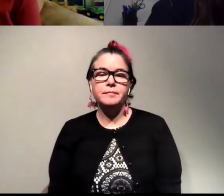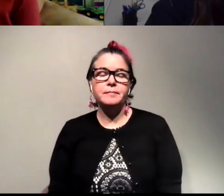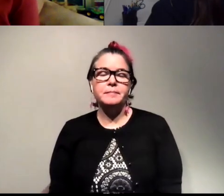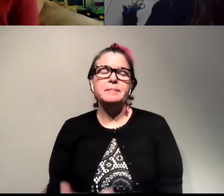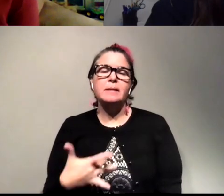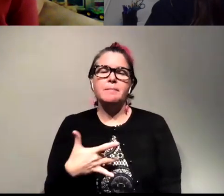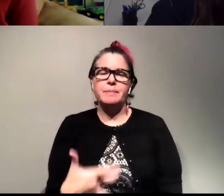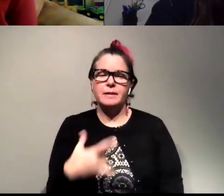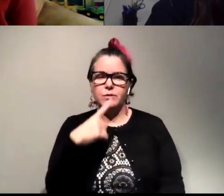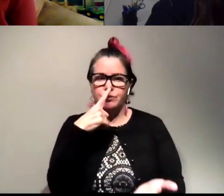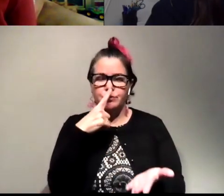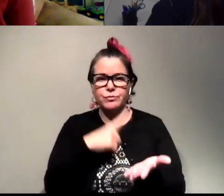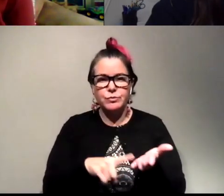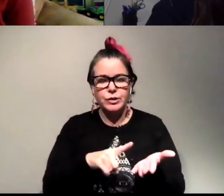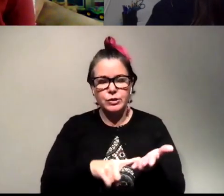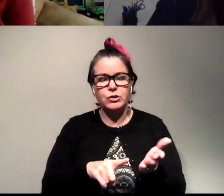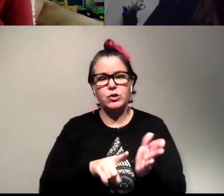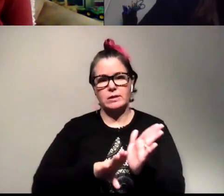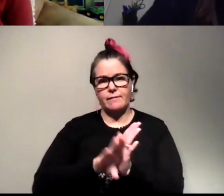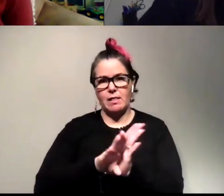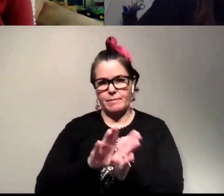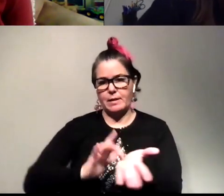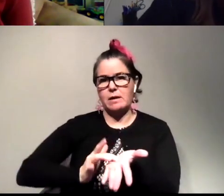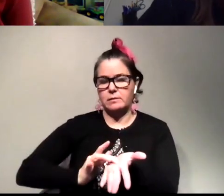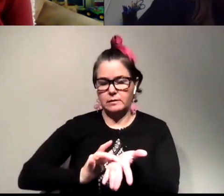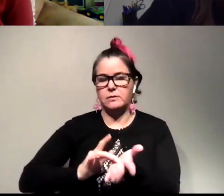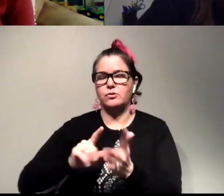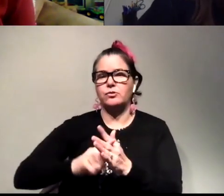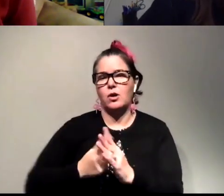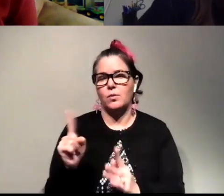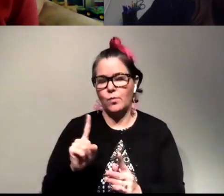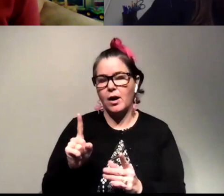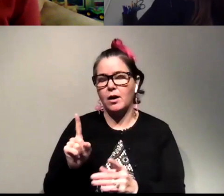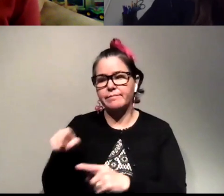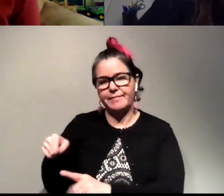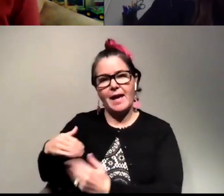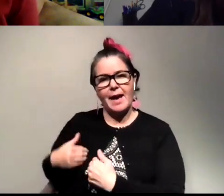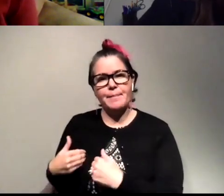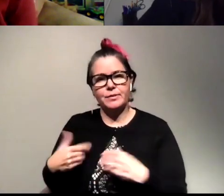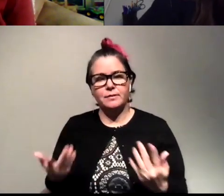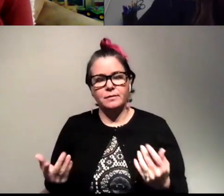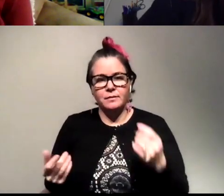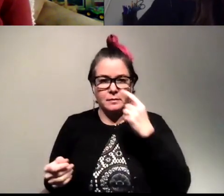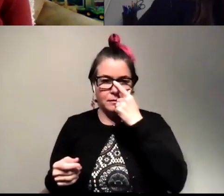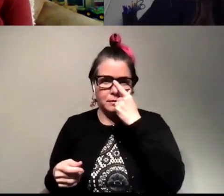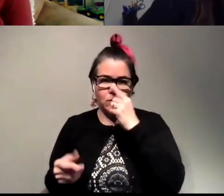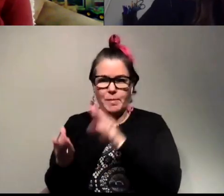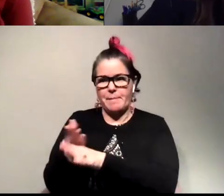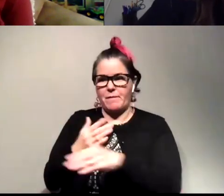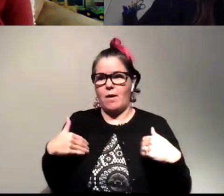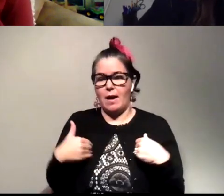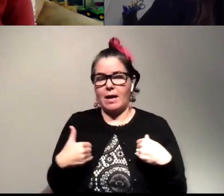of the research on developing medicines starts in animals. Or even before